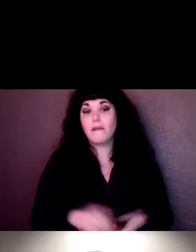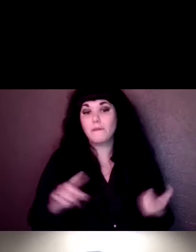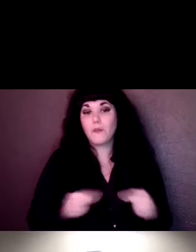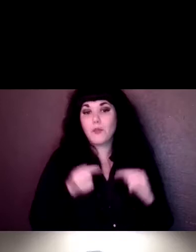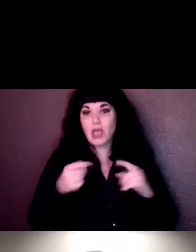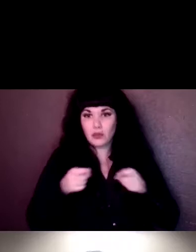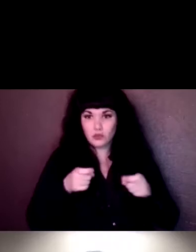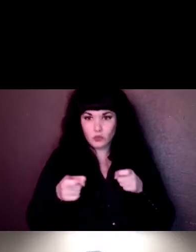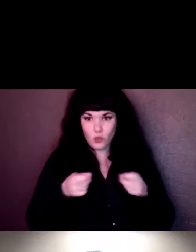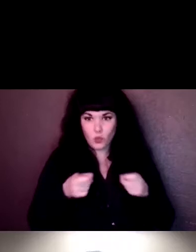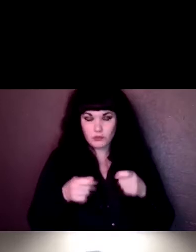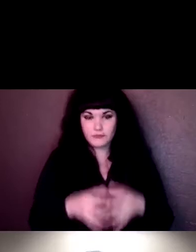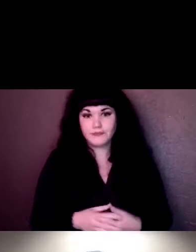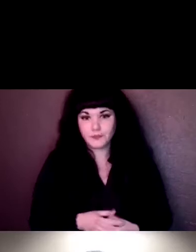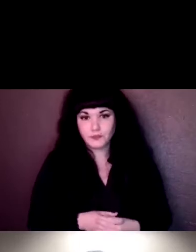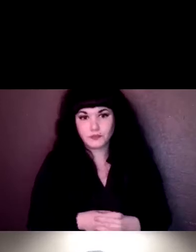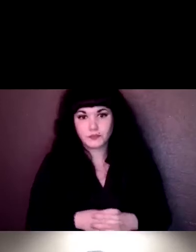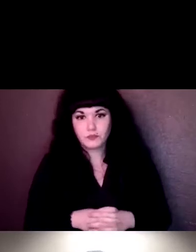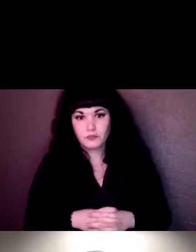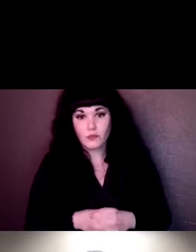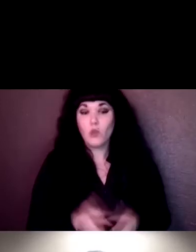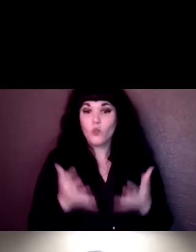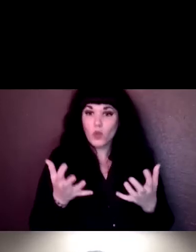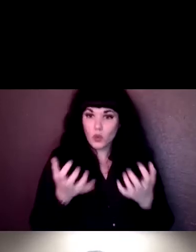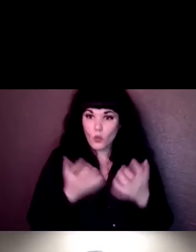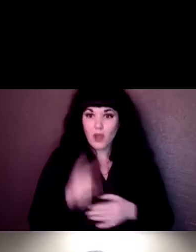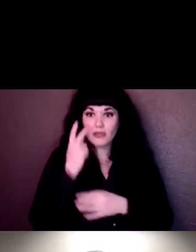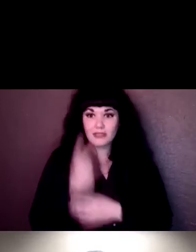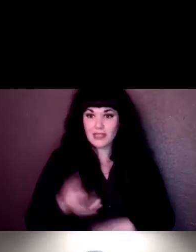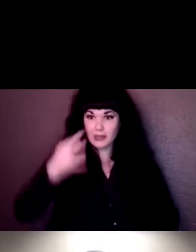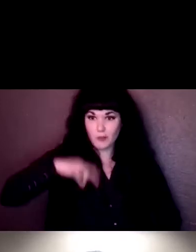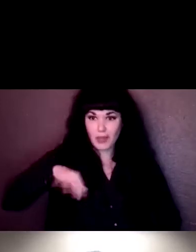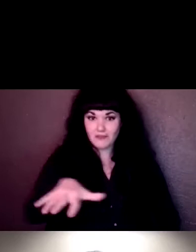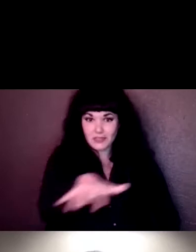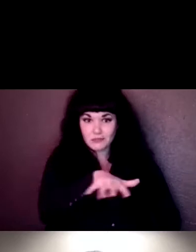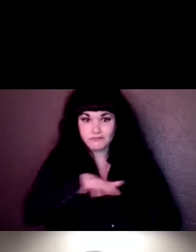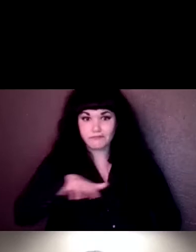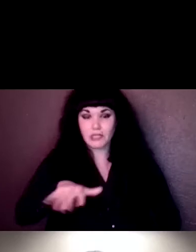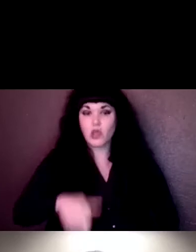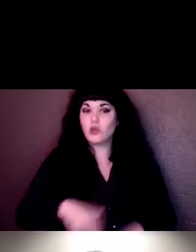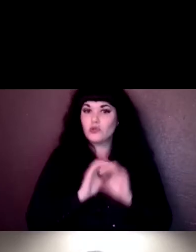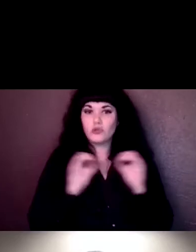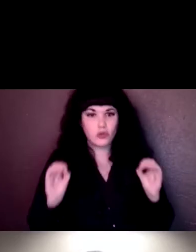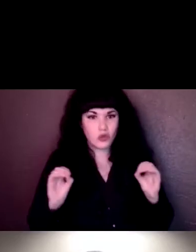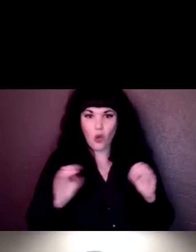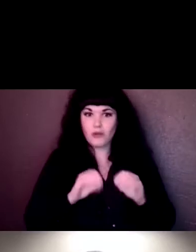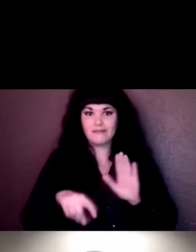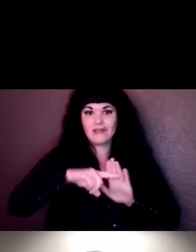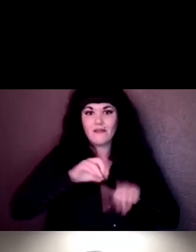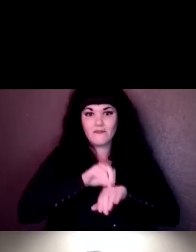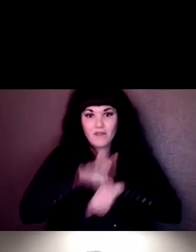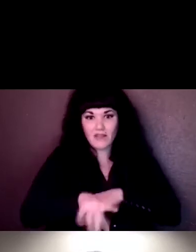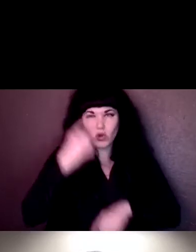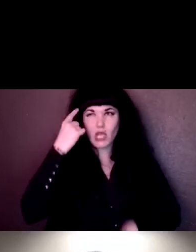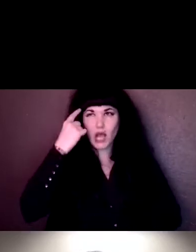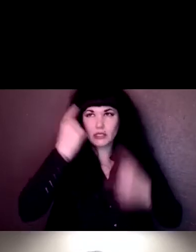benefits in the stratosphere if we can. No detriment to cognition. We don't